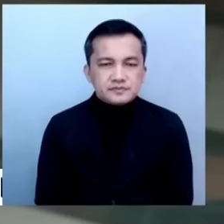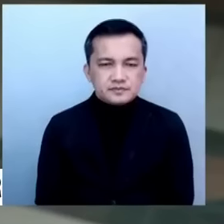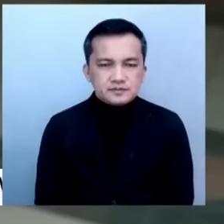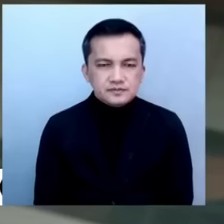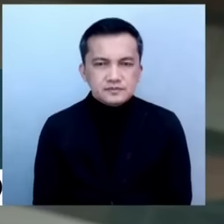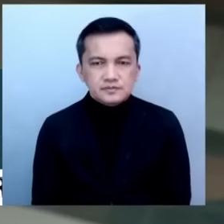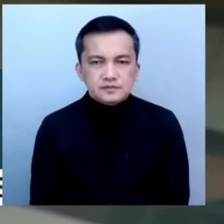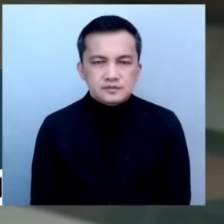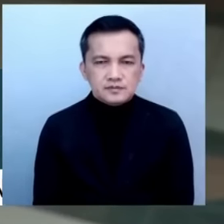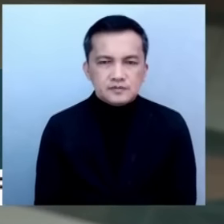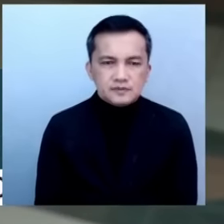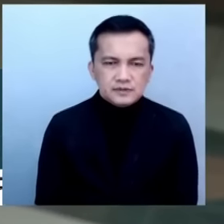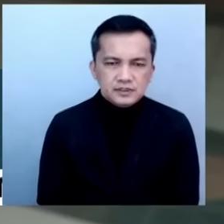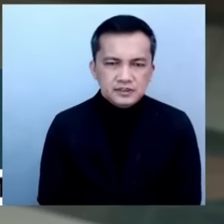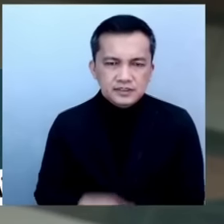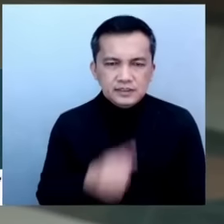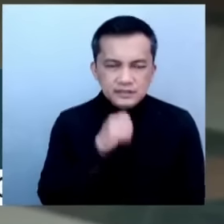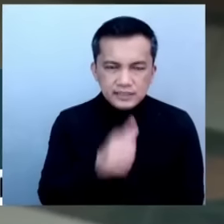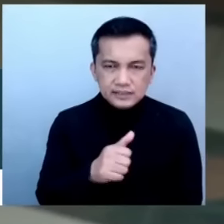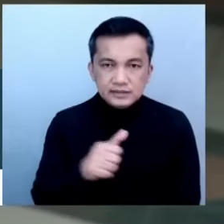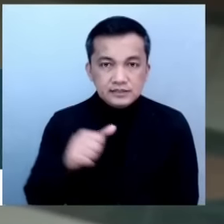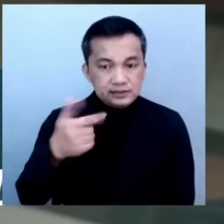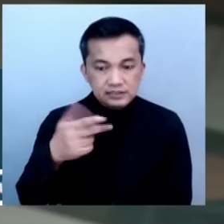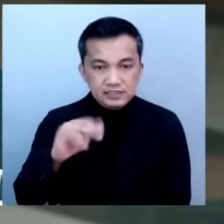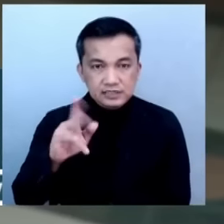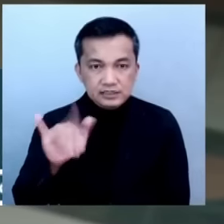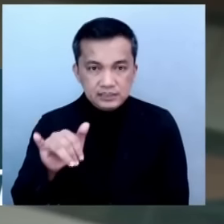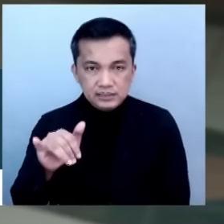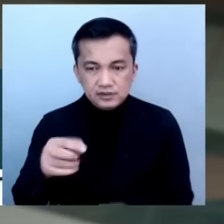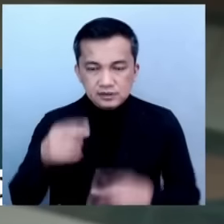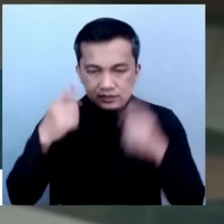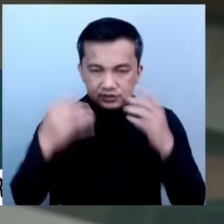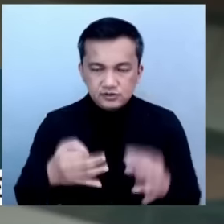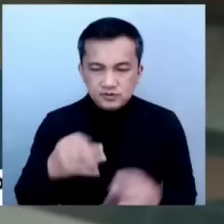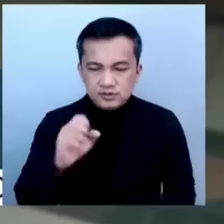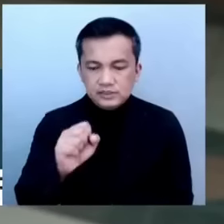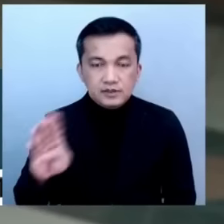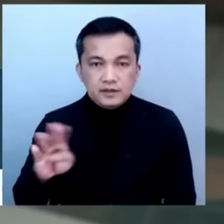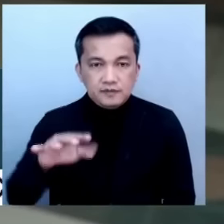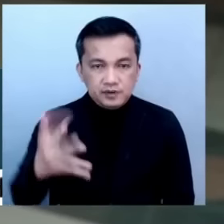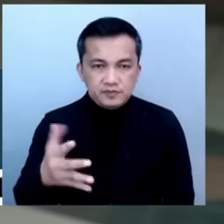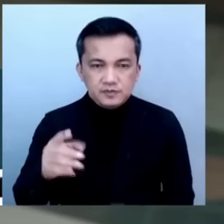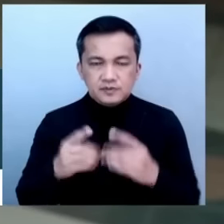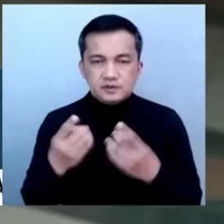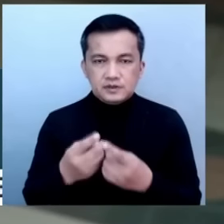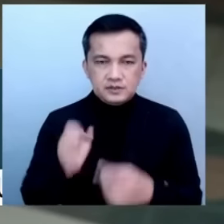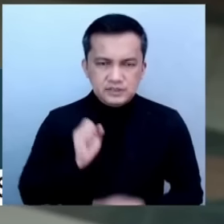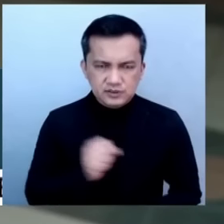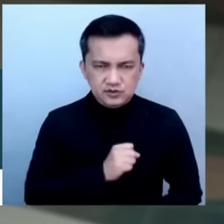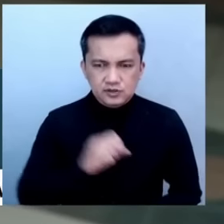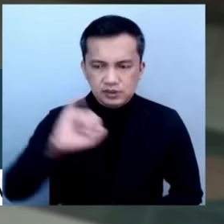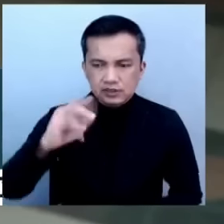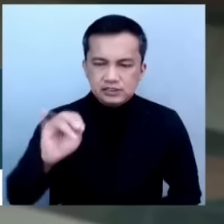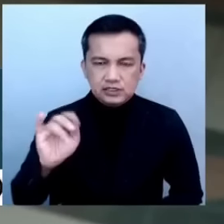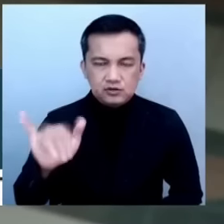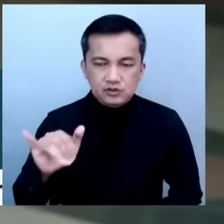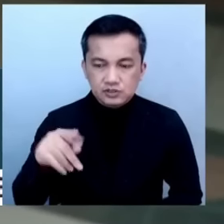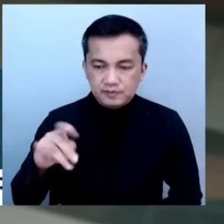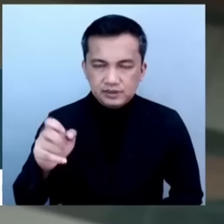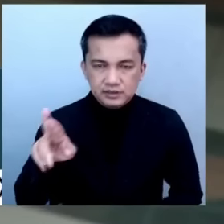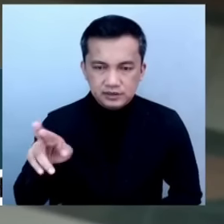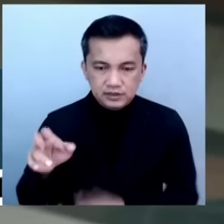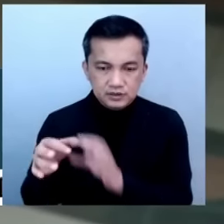Carmina, not guilty. This was the ruling handed down by the Sandigan Bayan 5th Division on Senator Jinggoy Estrada's plunder case in